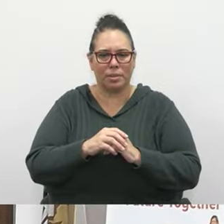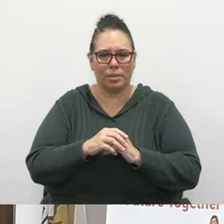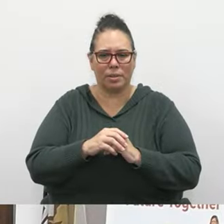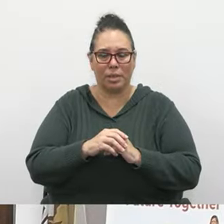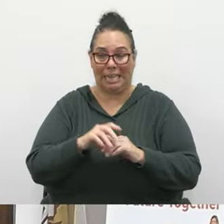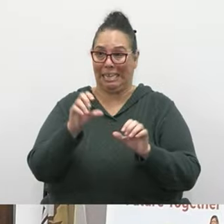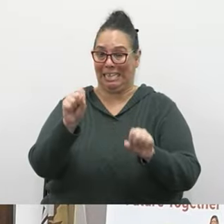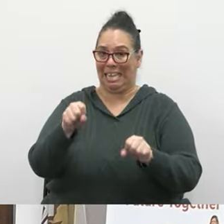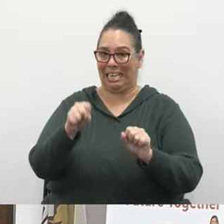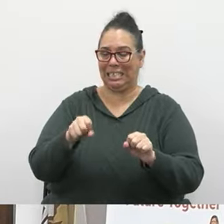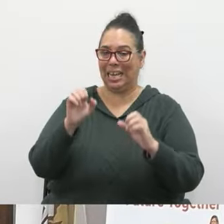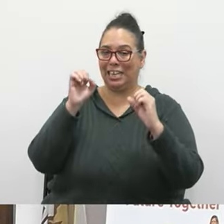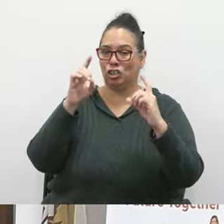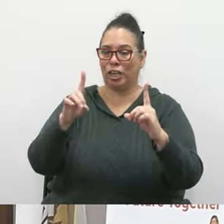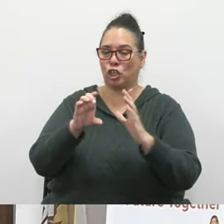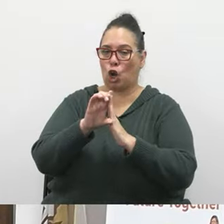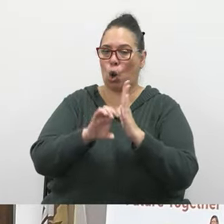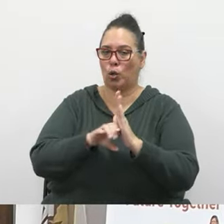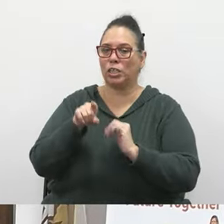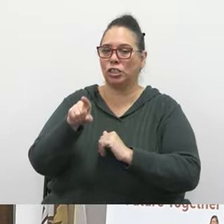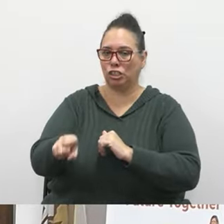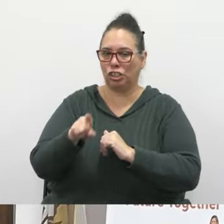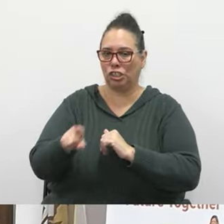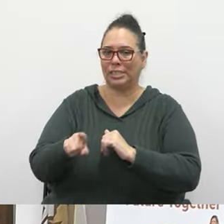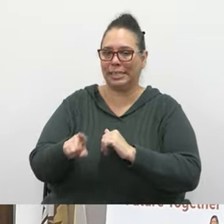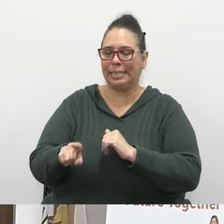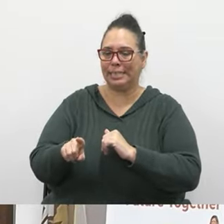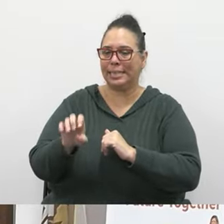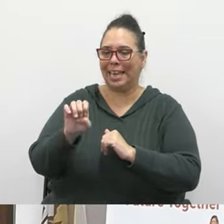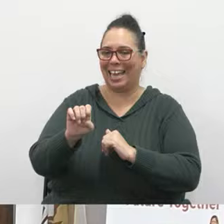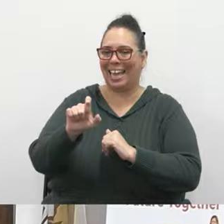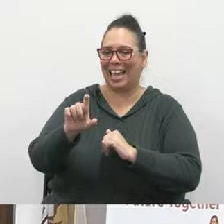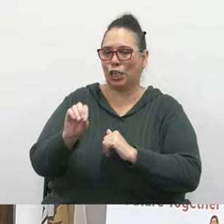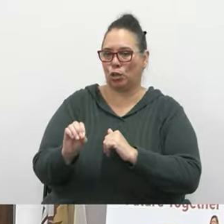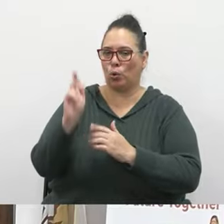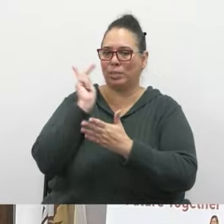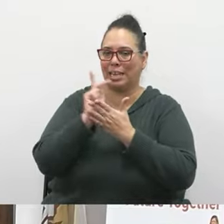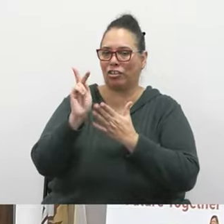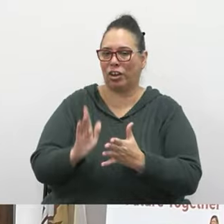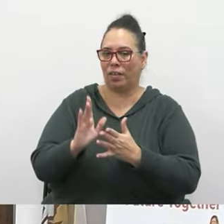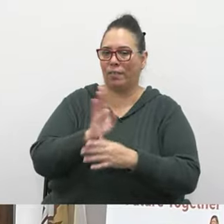Yes, under the Education Code, she is the ex officio secretary to the board.